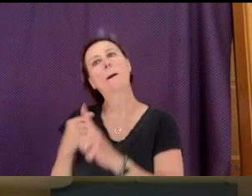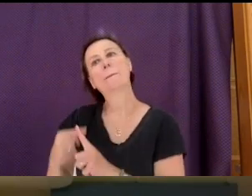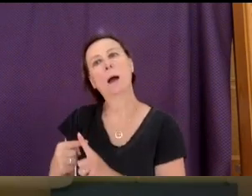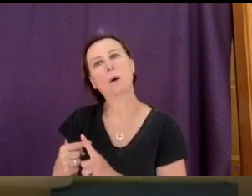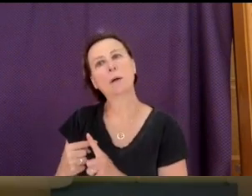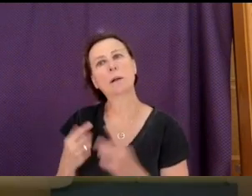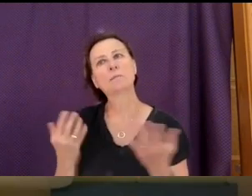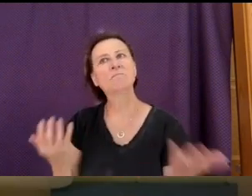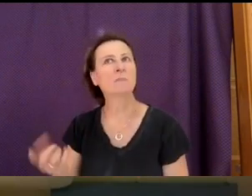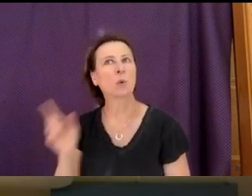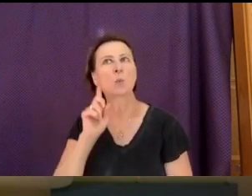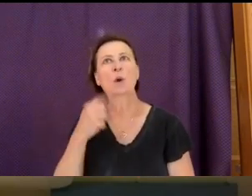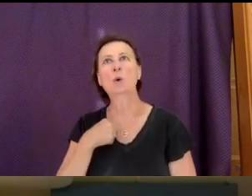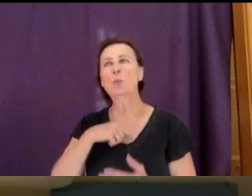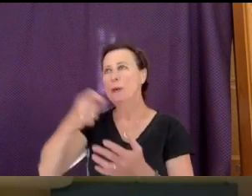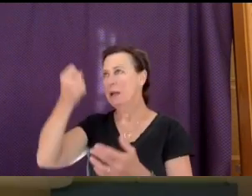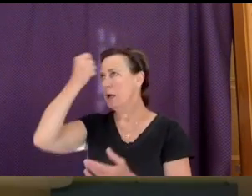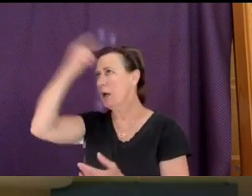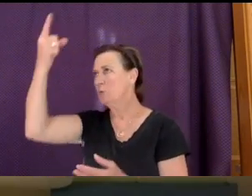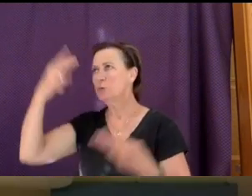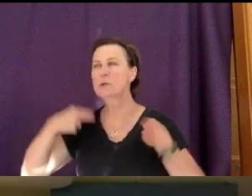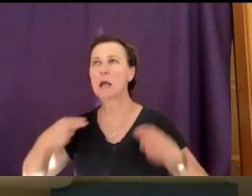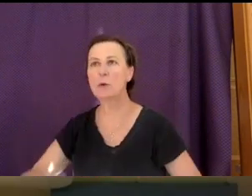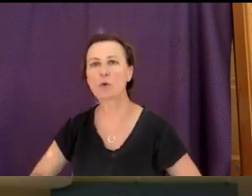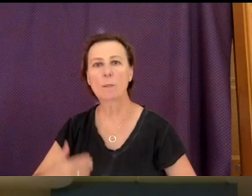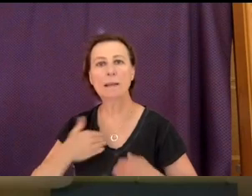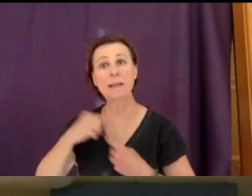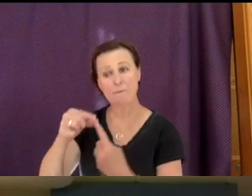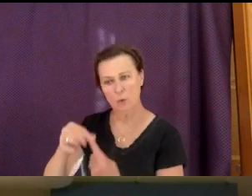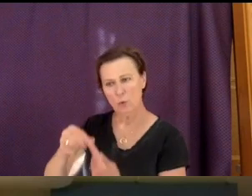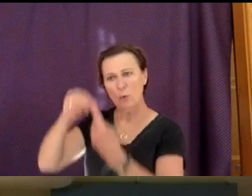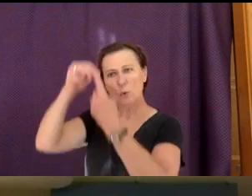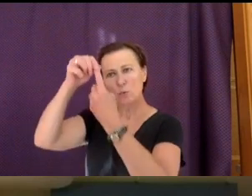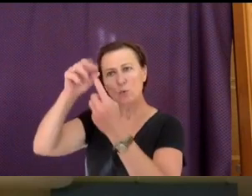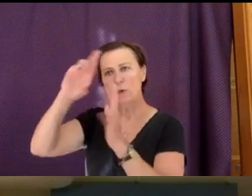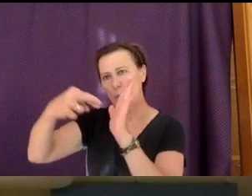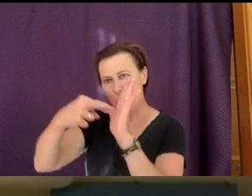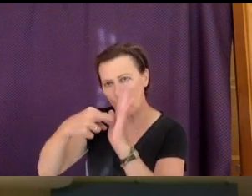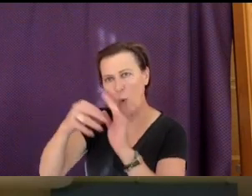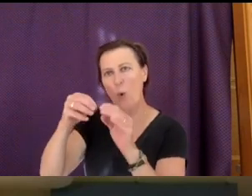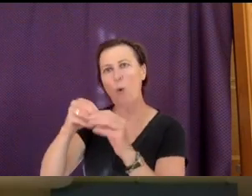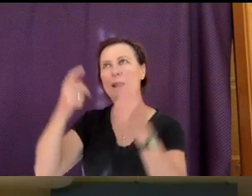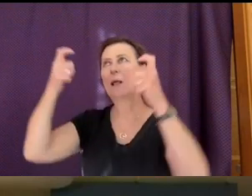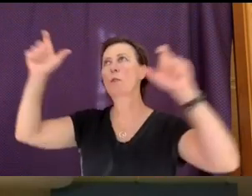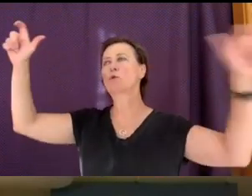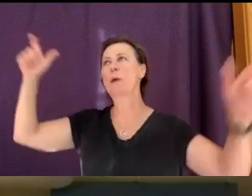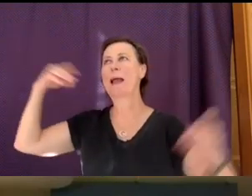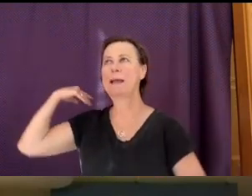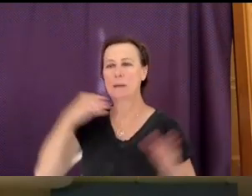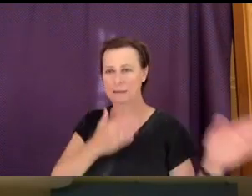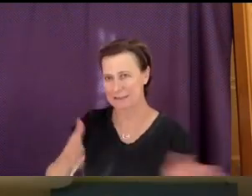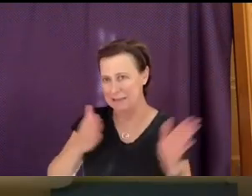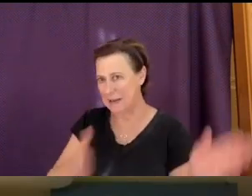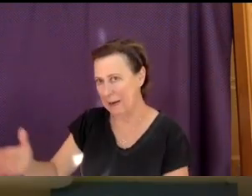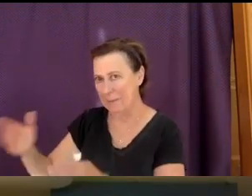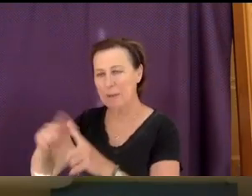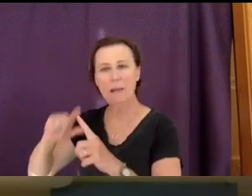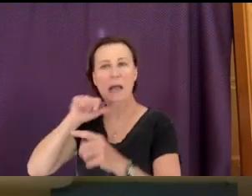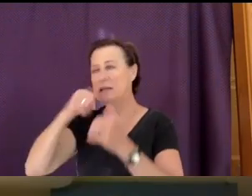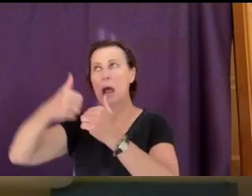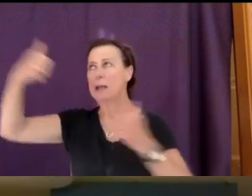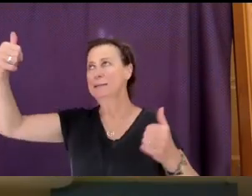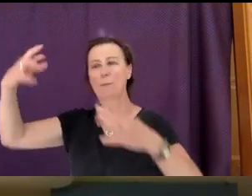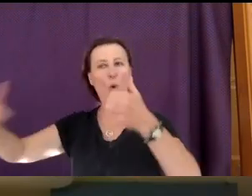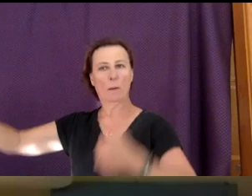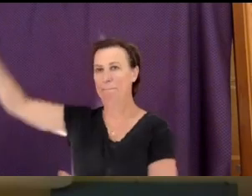where we understand humans as having a unique and particular role in the grand scheme, but not separate from or